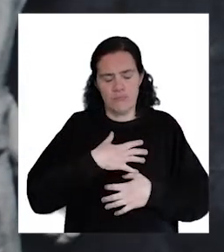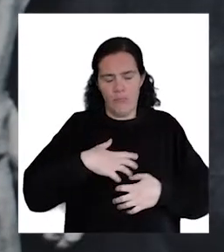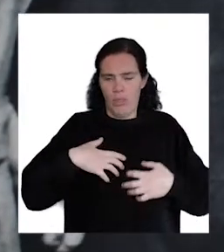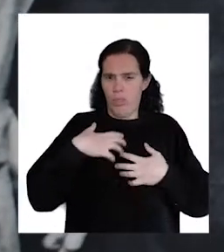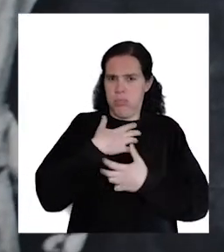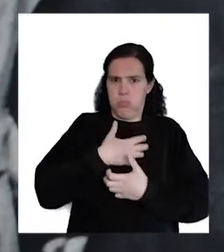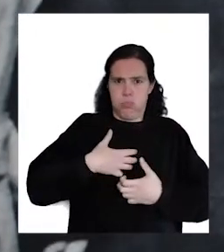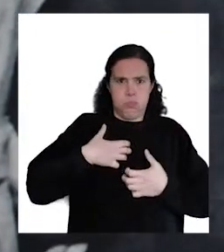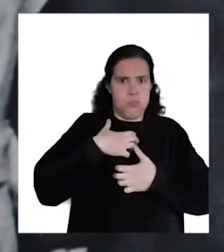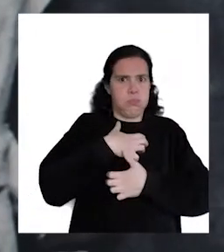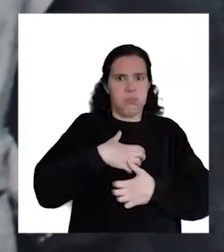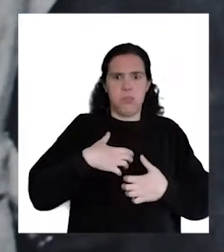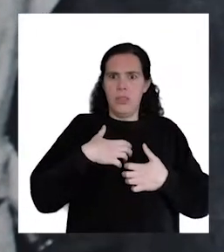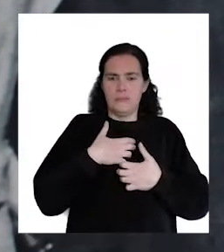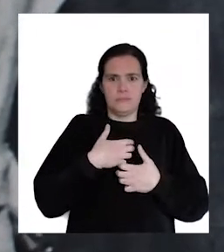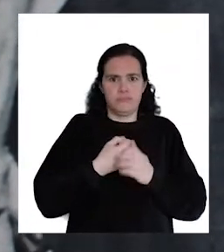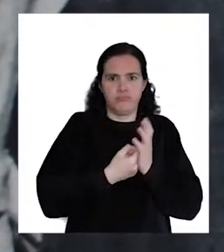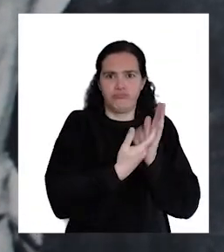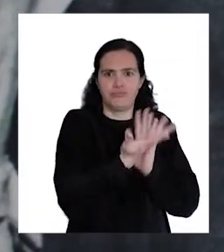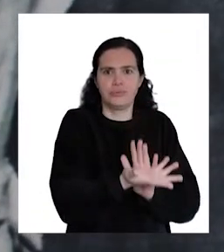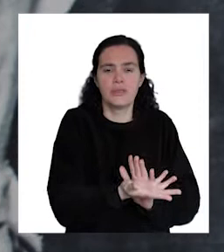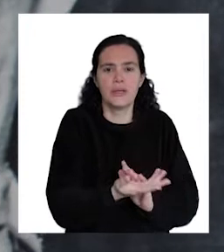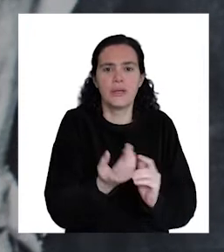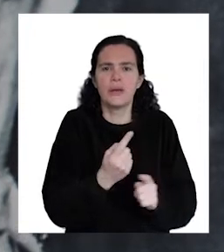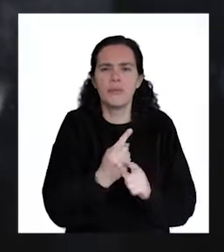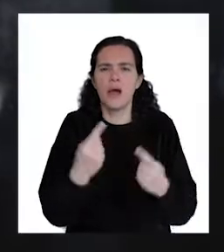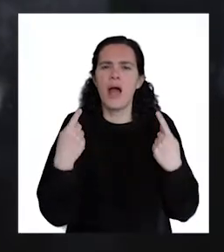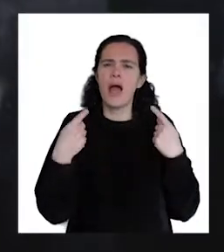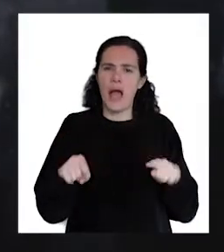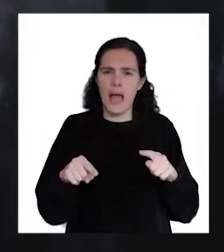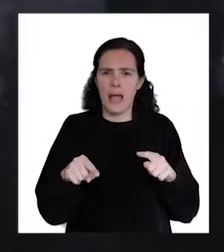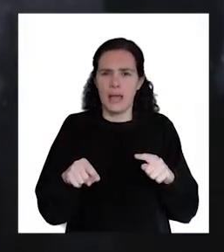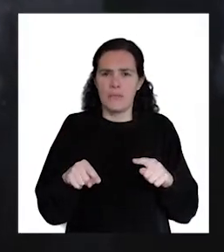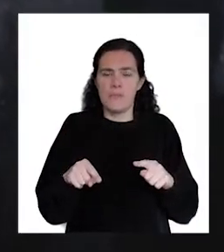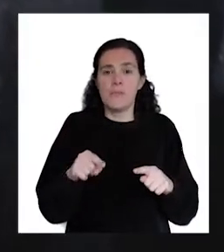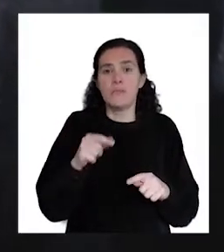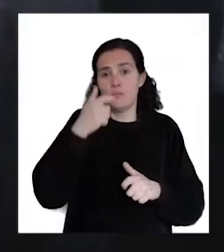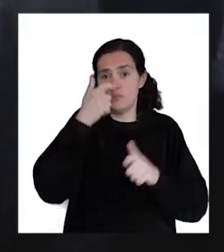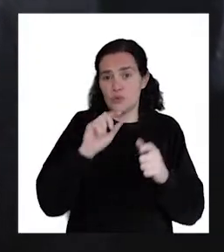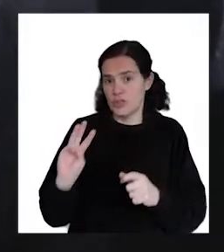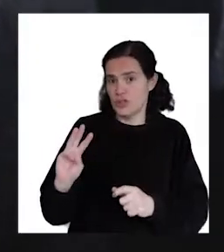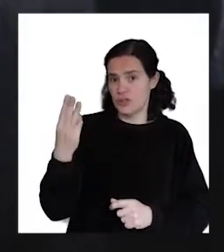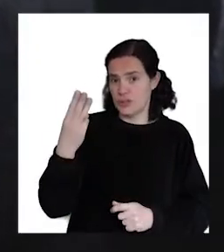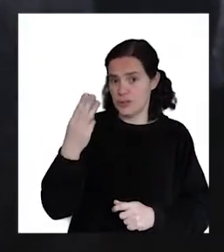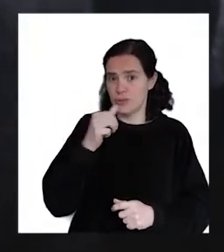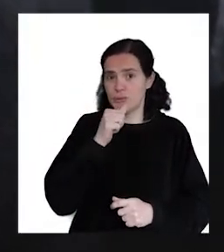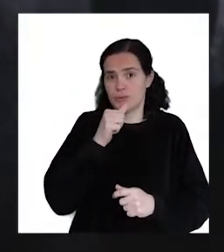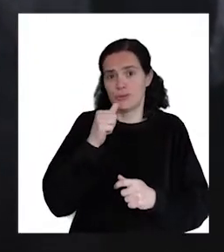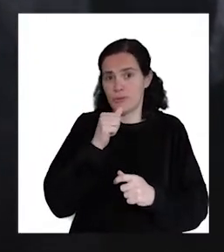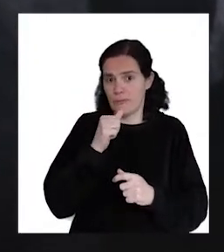very disturbing image in many ways because you have 3